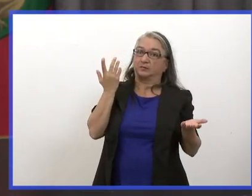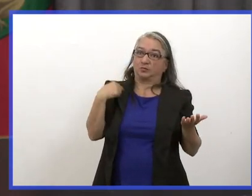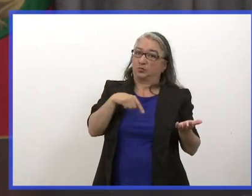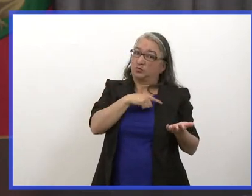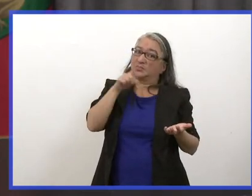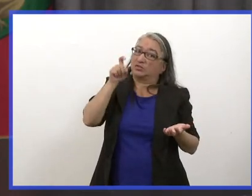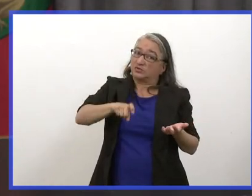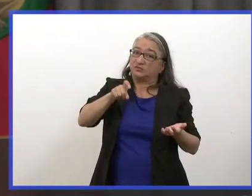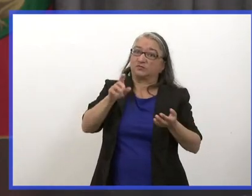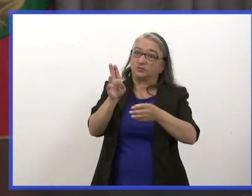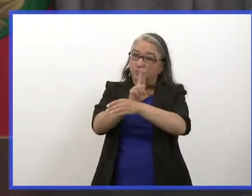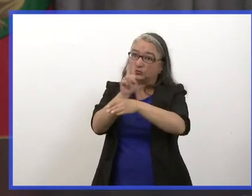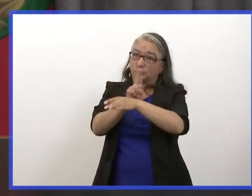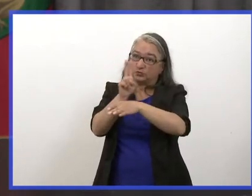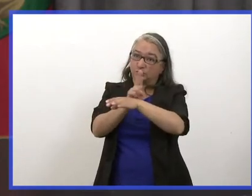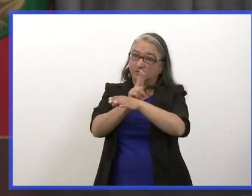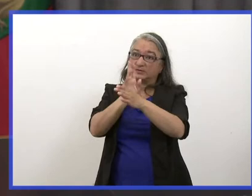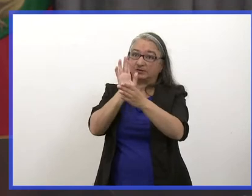outbreak investigation,